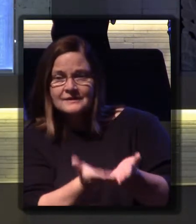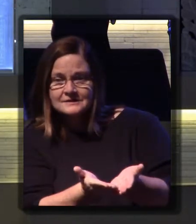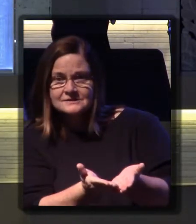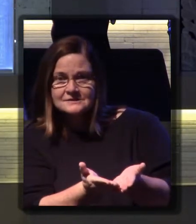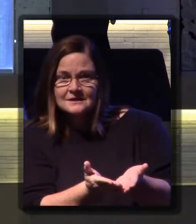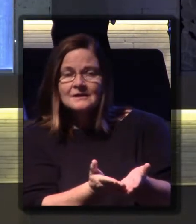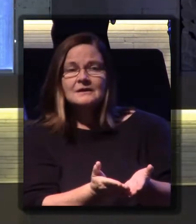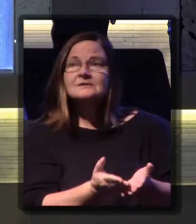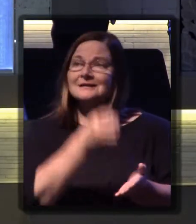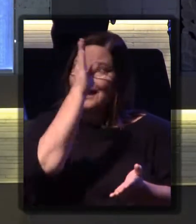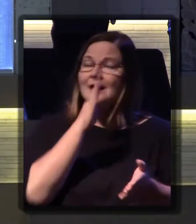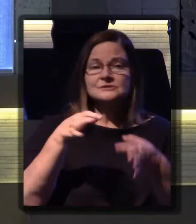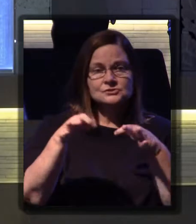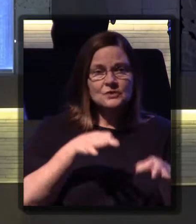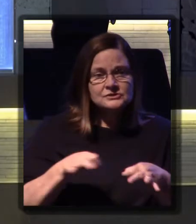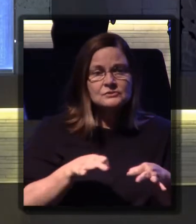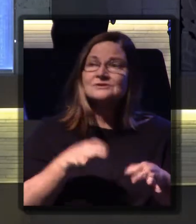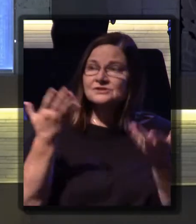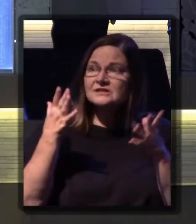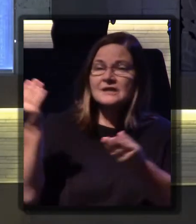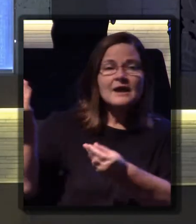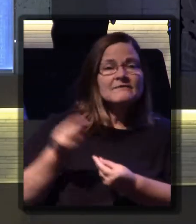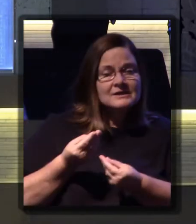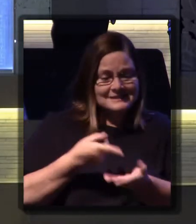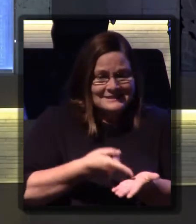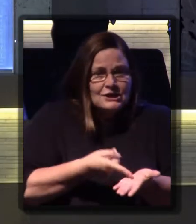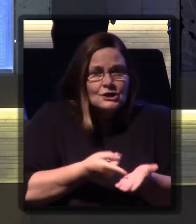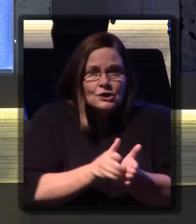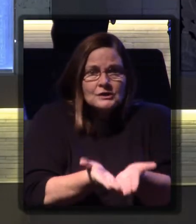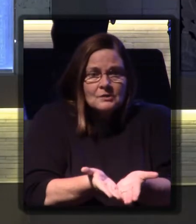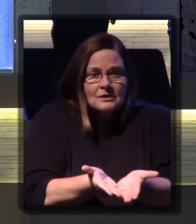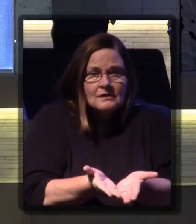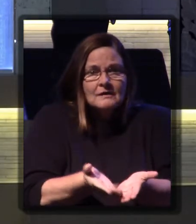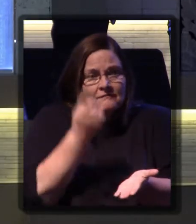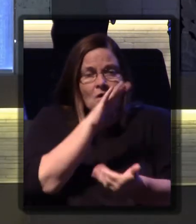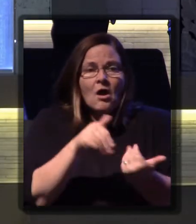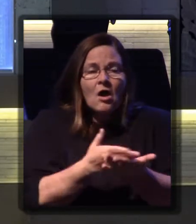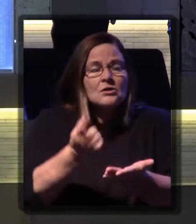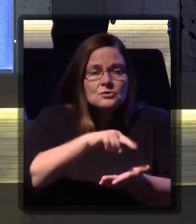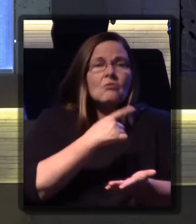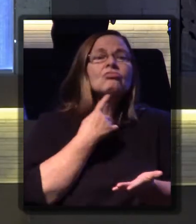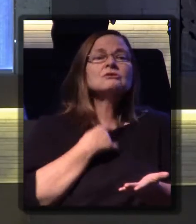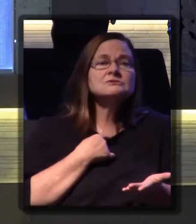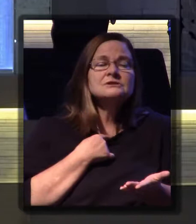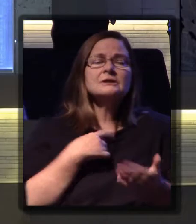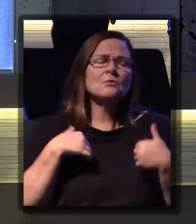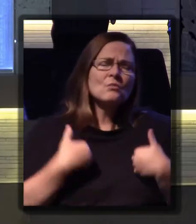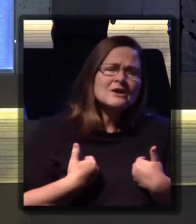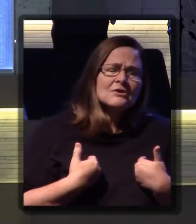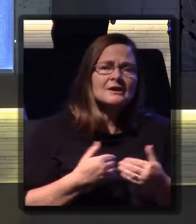along, come and get it. Come and get it right here. Turn back to this. Turn back to God's instruction, which he has given